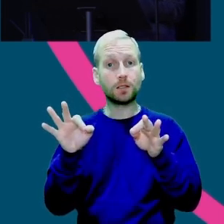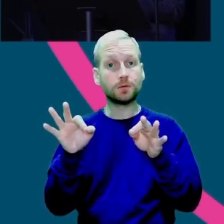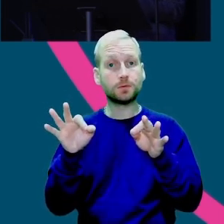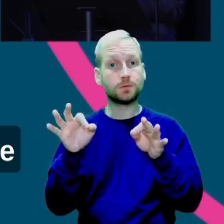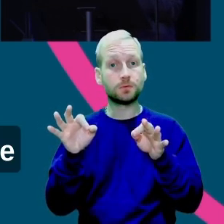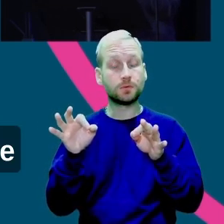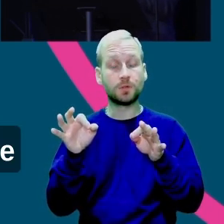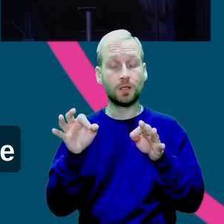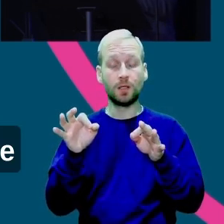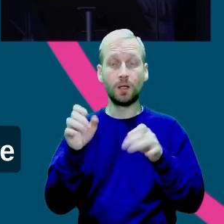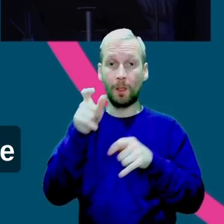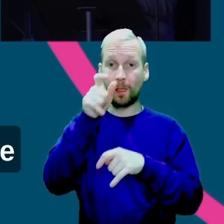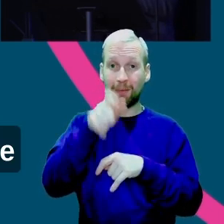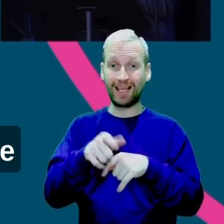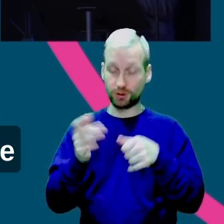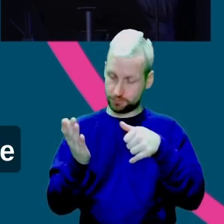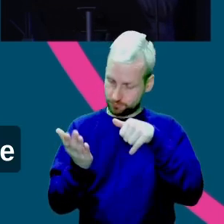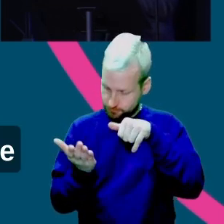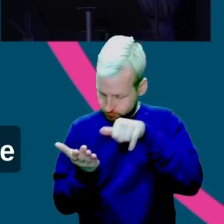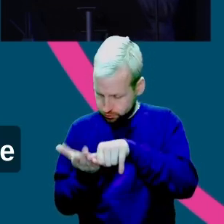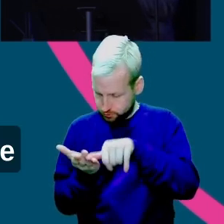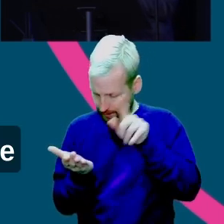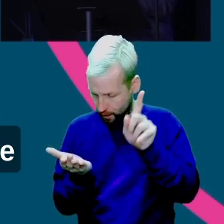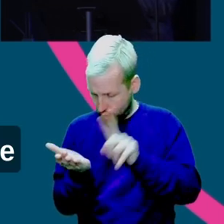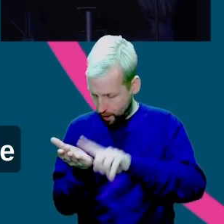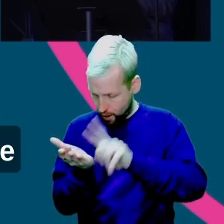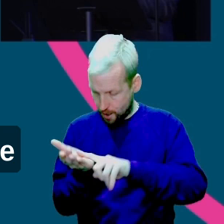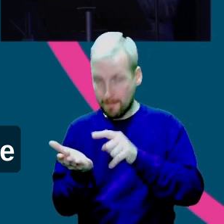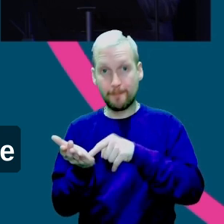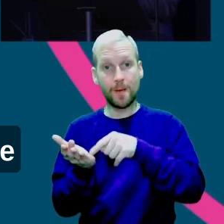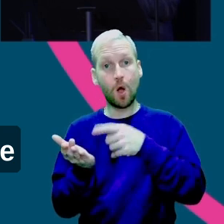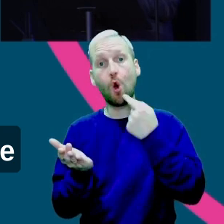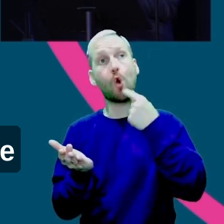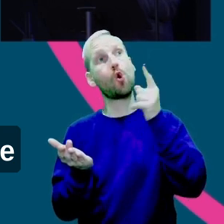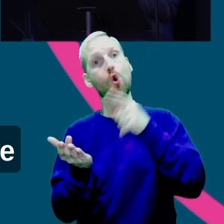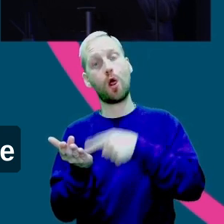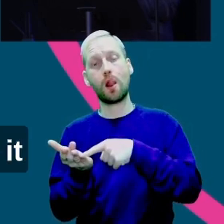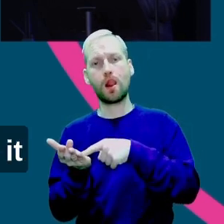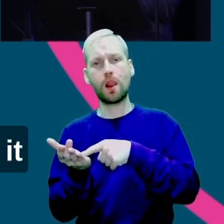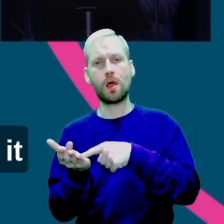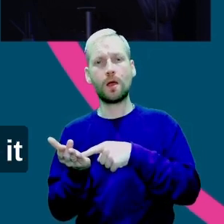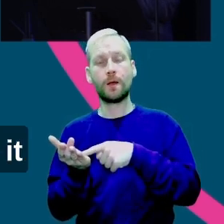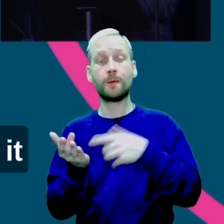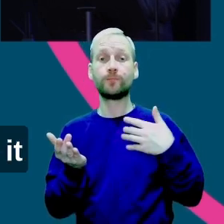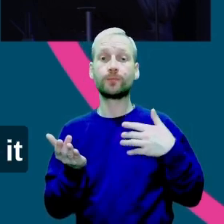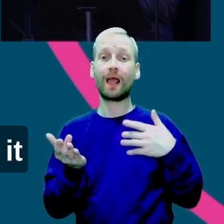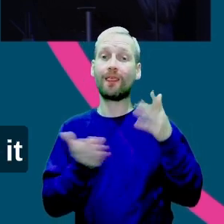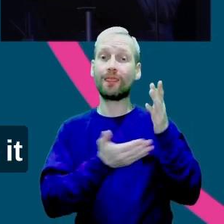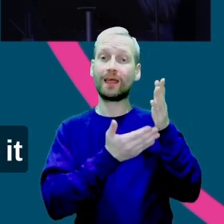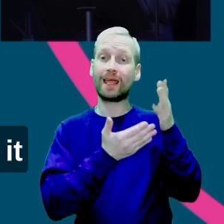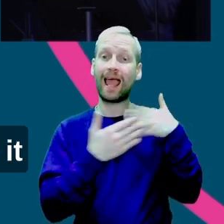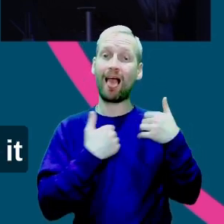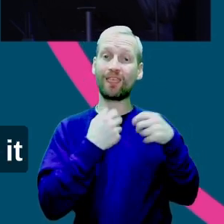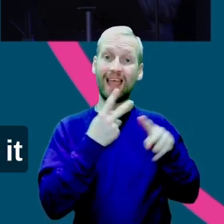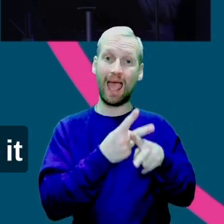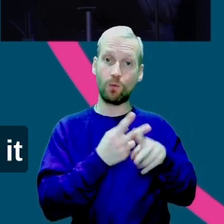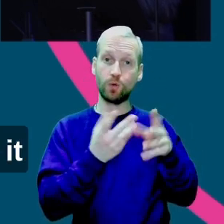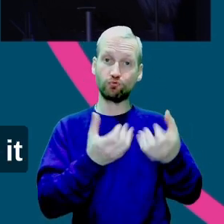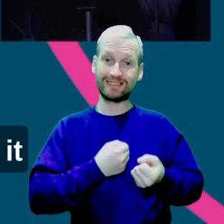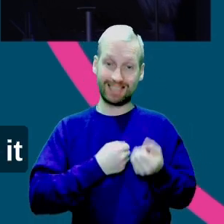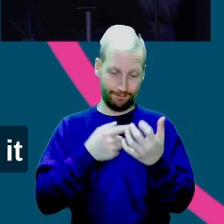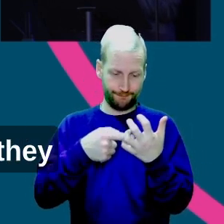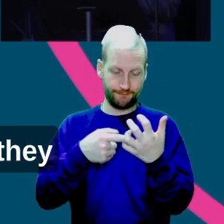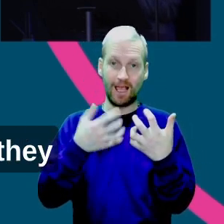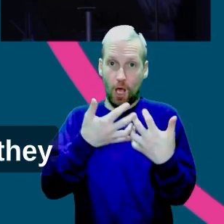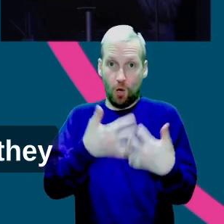will, the patient triggers the alarm or the call, and the healthcare provider will get that on a